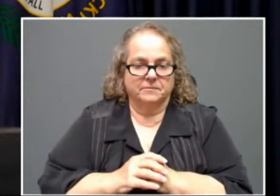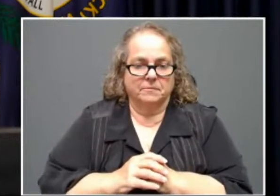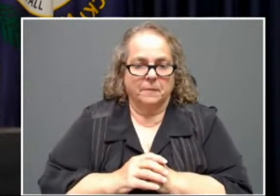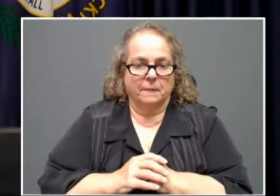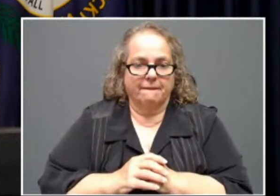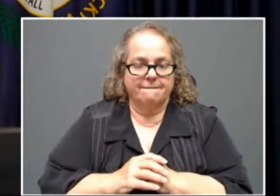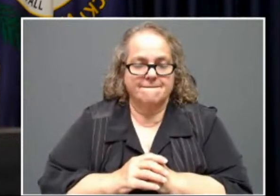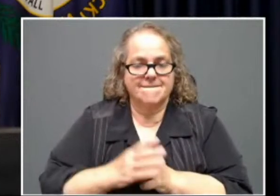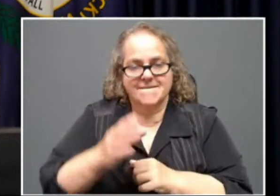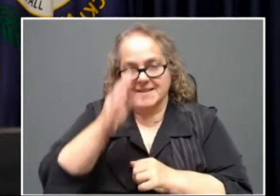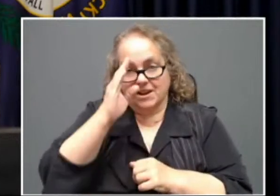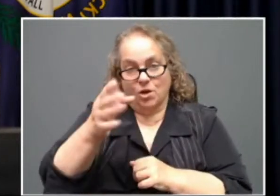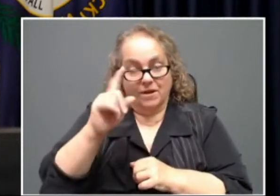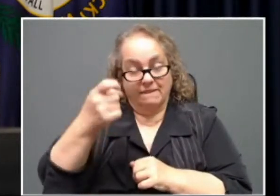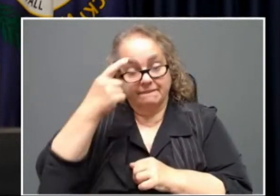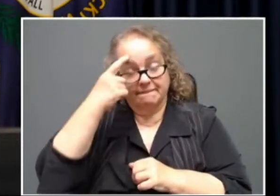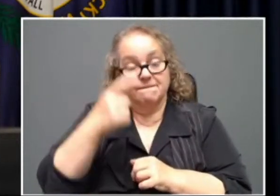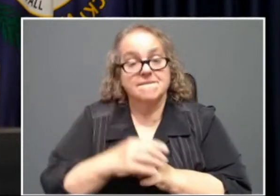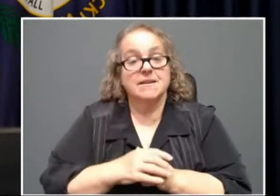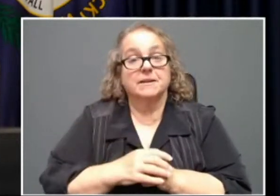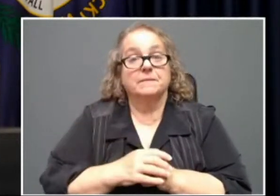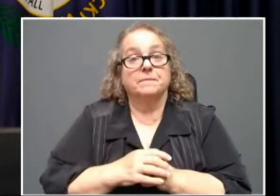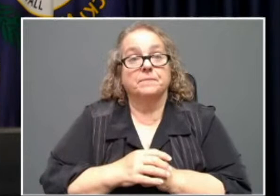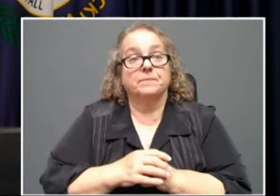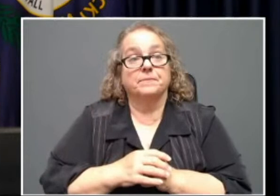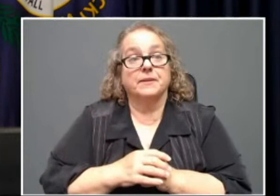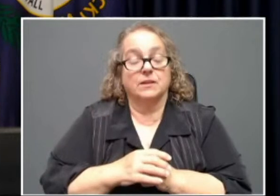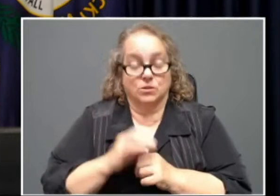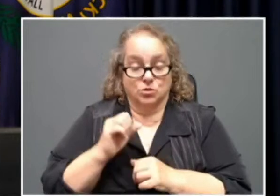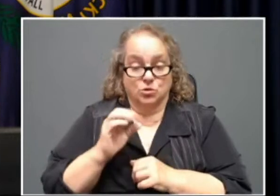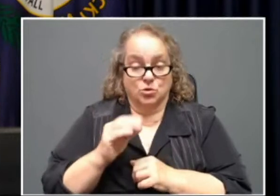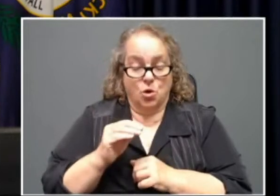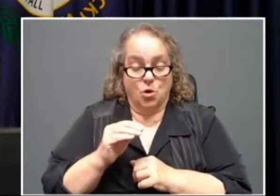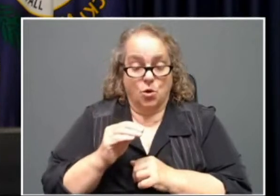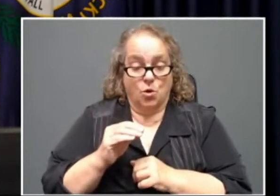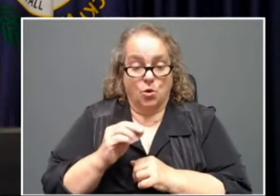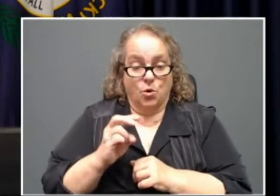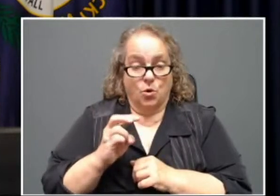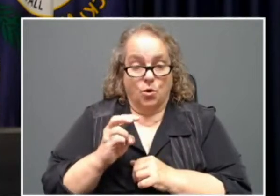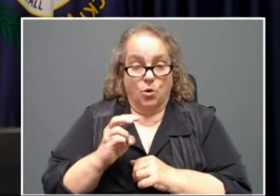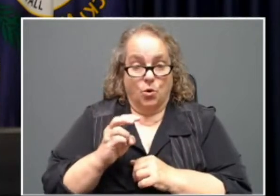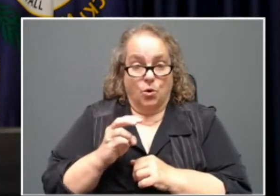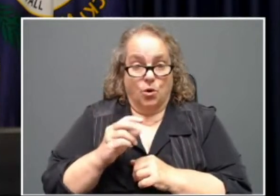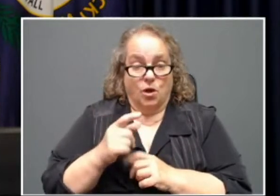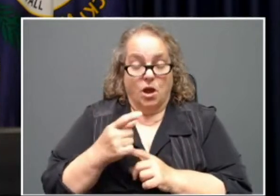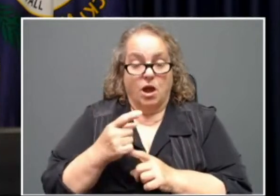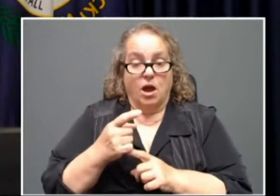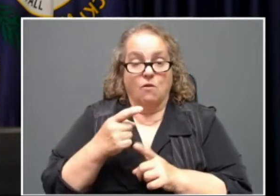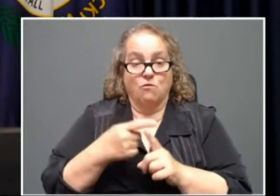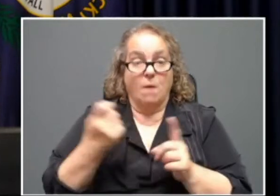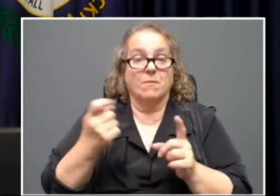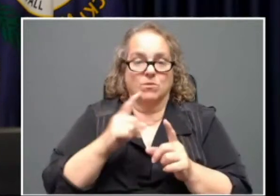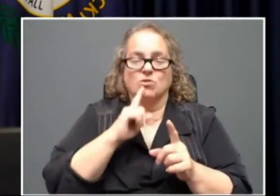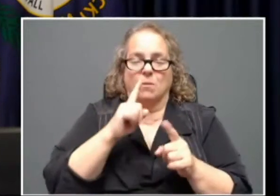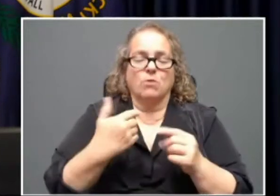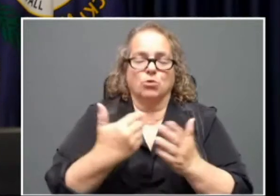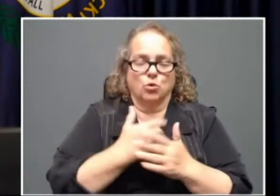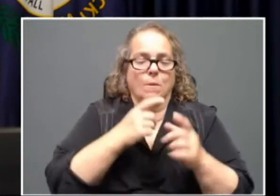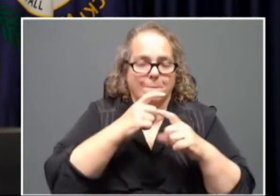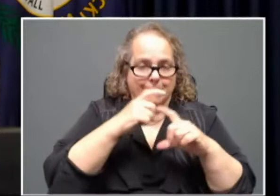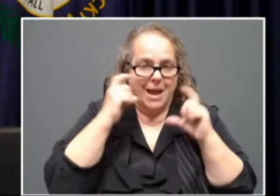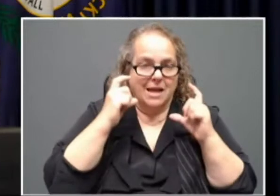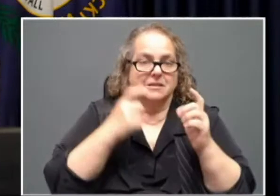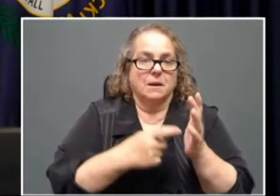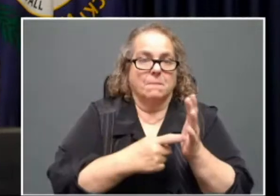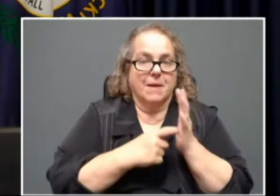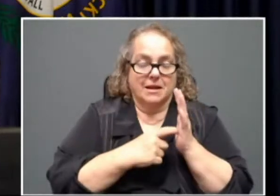Hello, Governor. Hold on, my question. Okay, so kind of going off of masks, obviously the new mask mandate does not apply